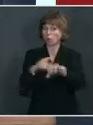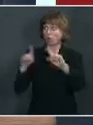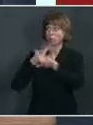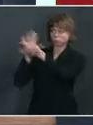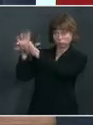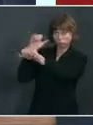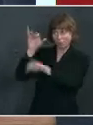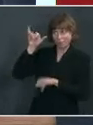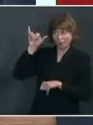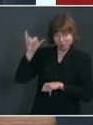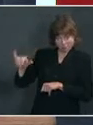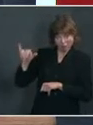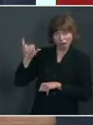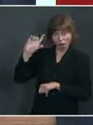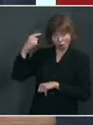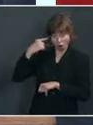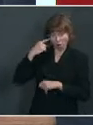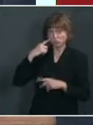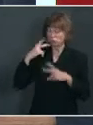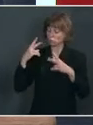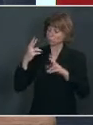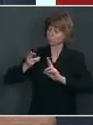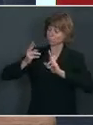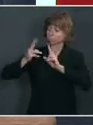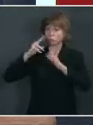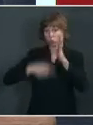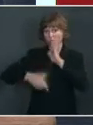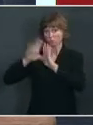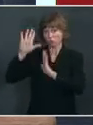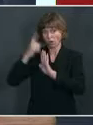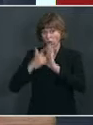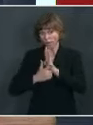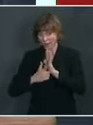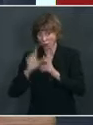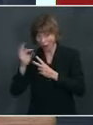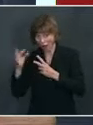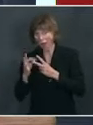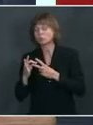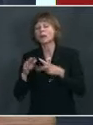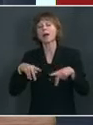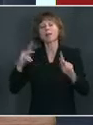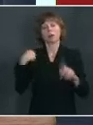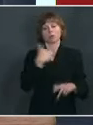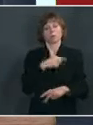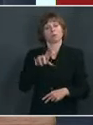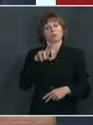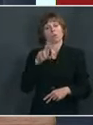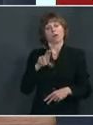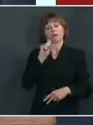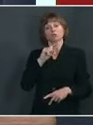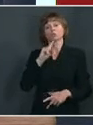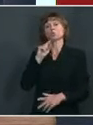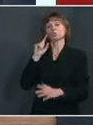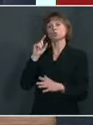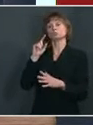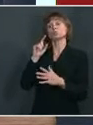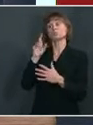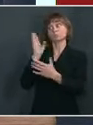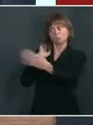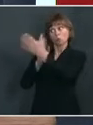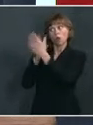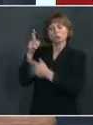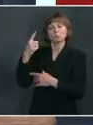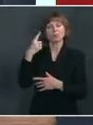to expeditiously review its legal options, including allowing the United States to prosecute Sheikh for the brutal murder of an American